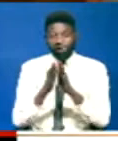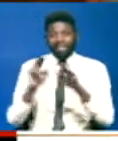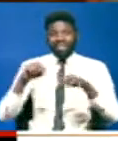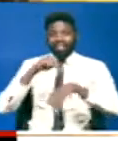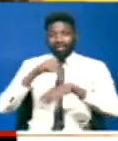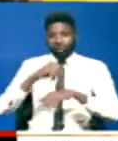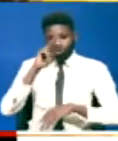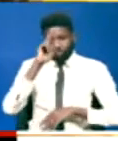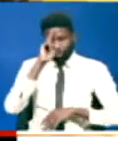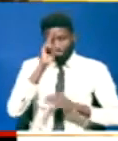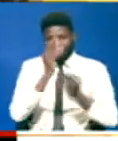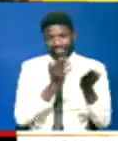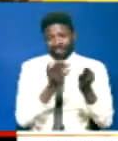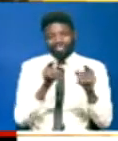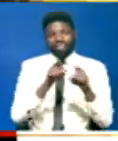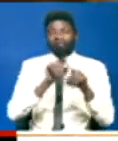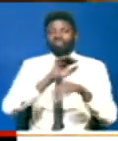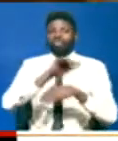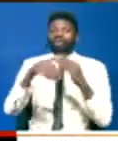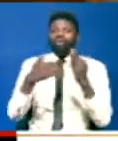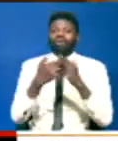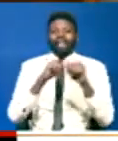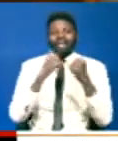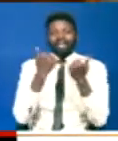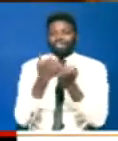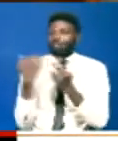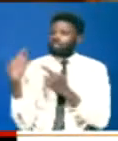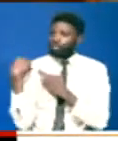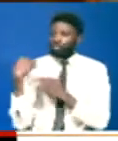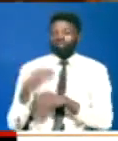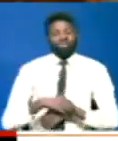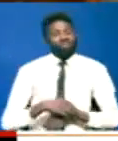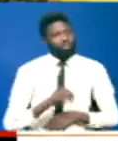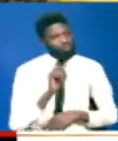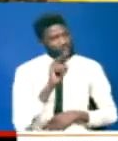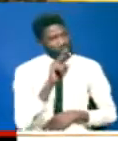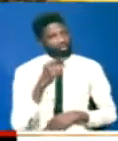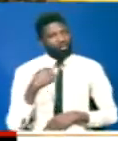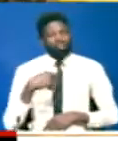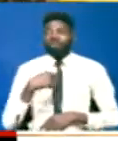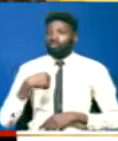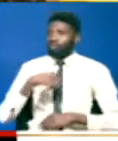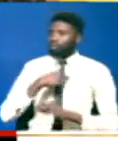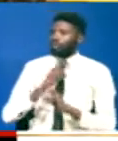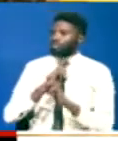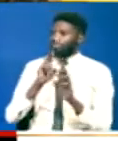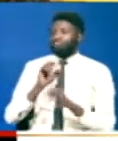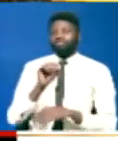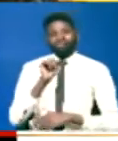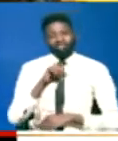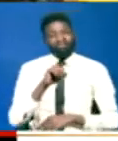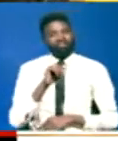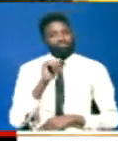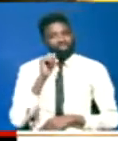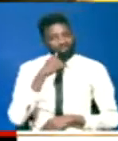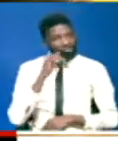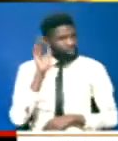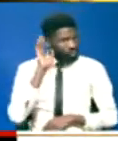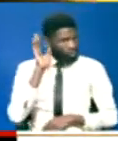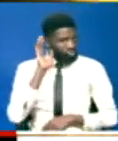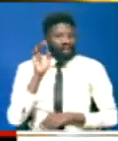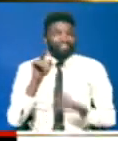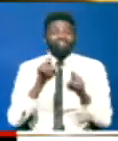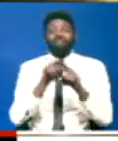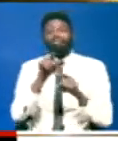agencies that are in charge right. of that docket. All right, so we are ready. That's good to hear, though. You know, you've